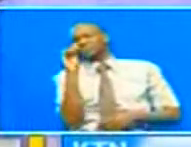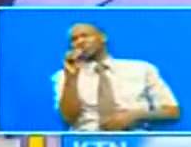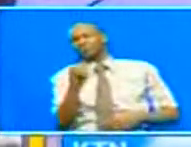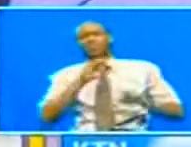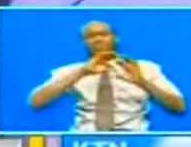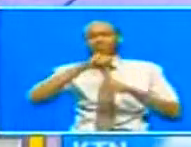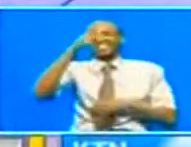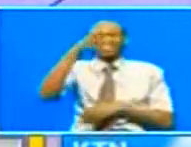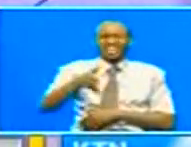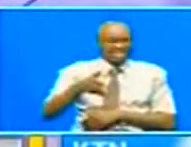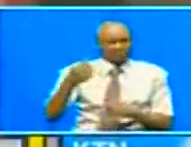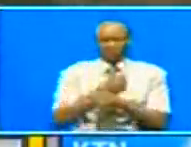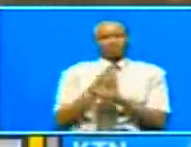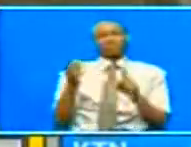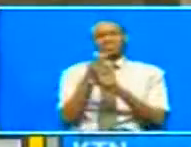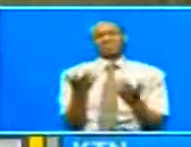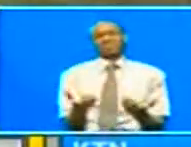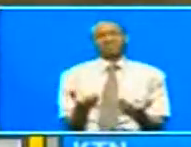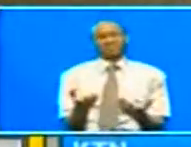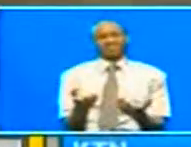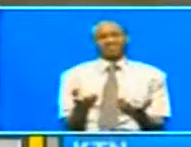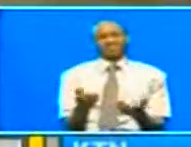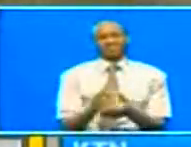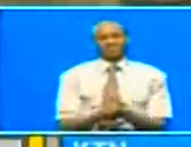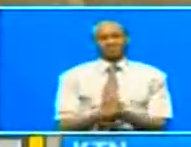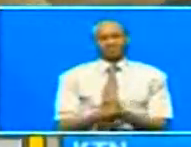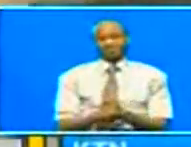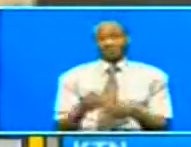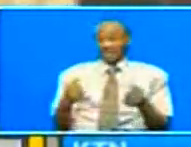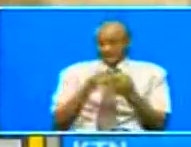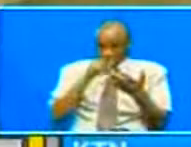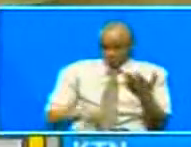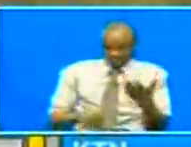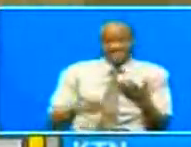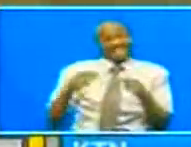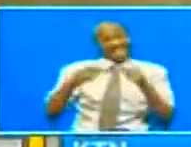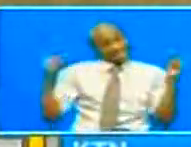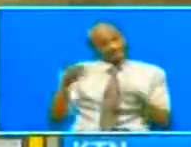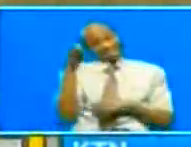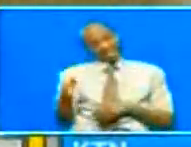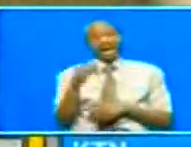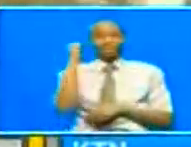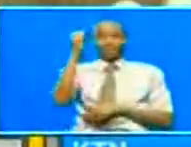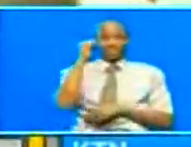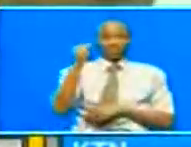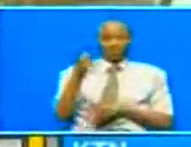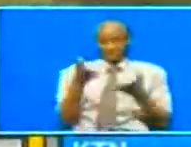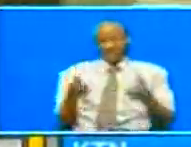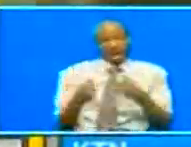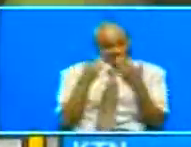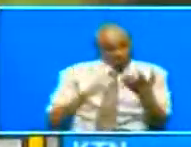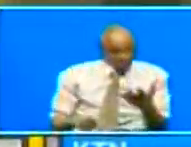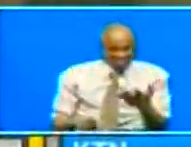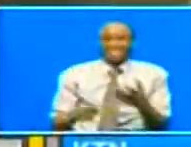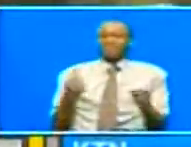and are not realizable. Close to 1 week now, rivalry and political acrimony shut down